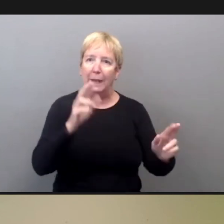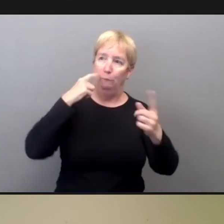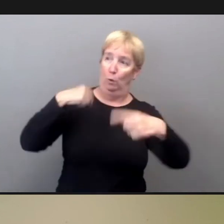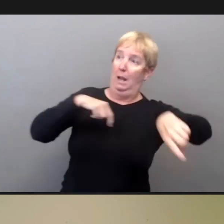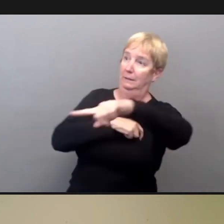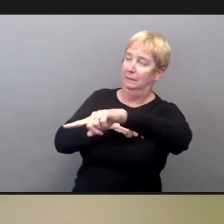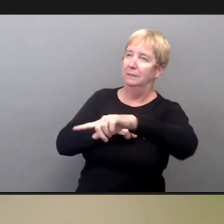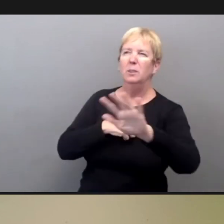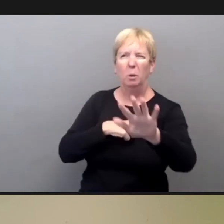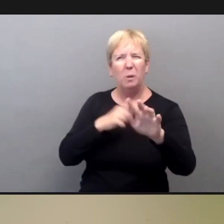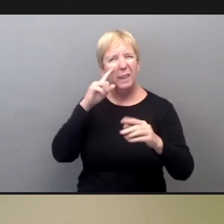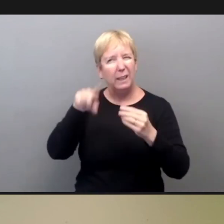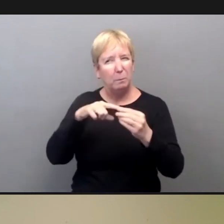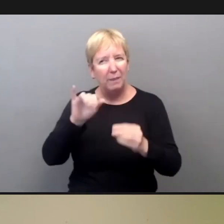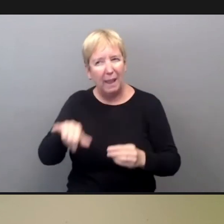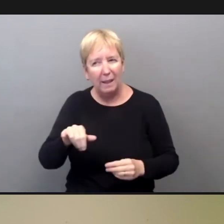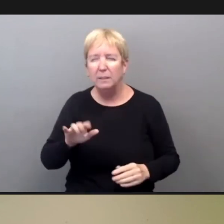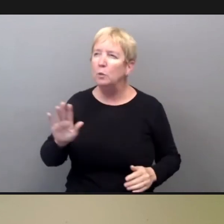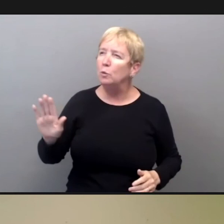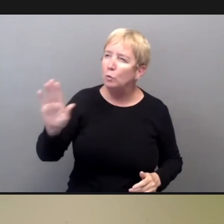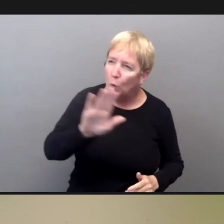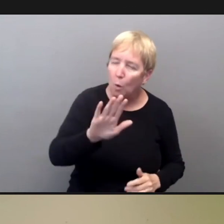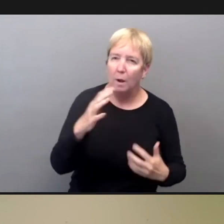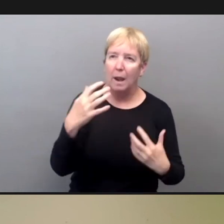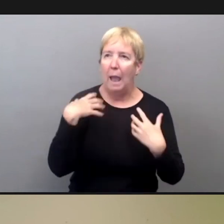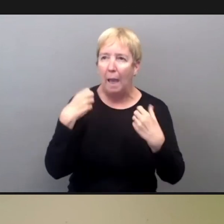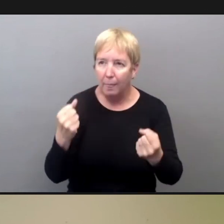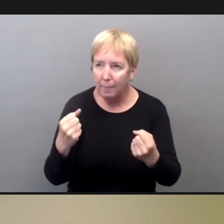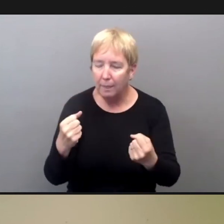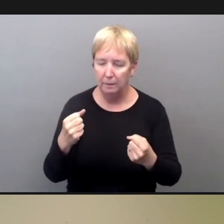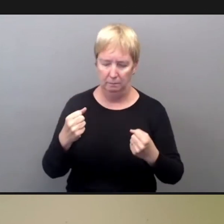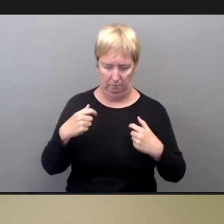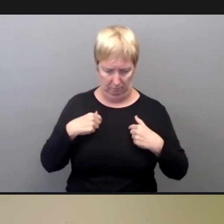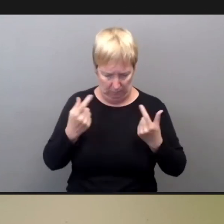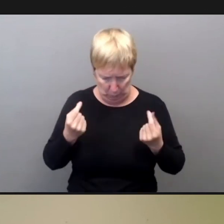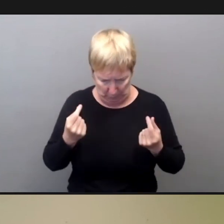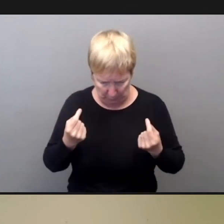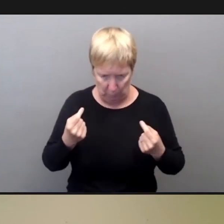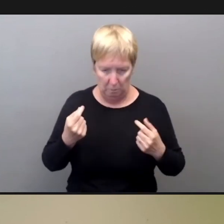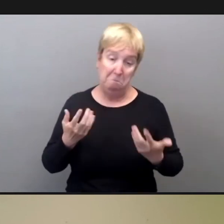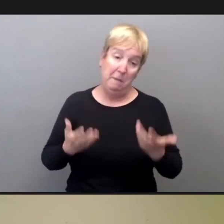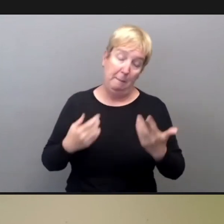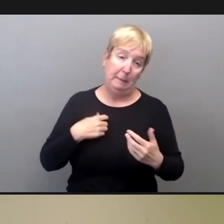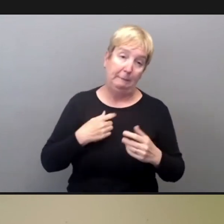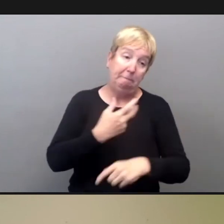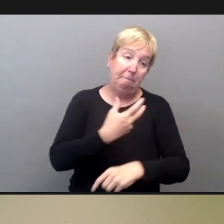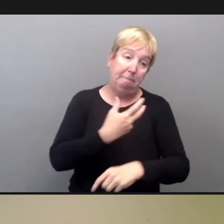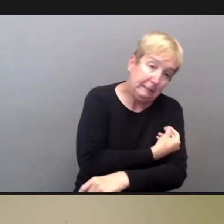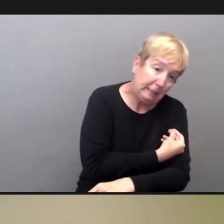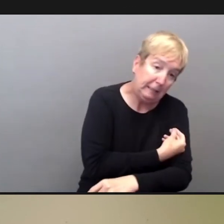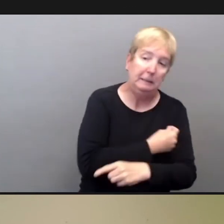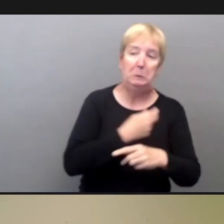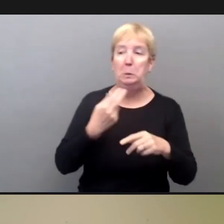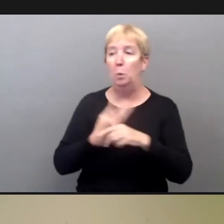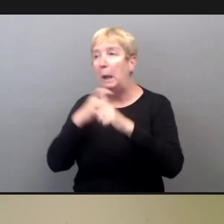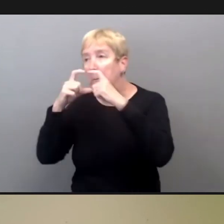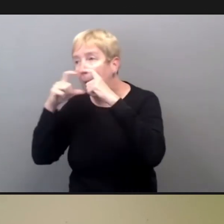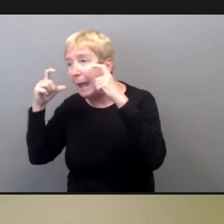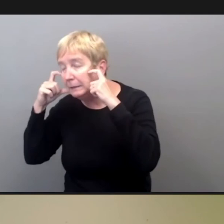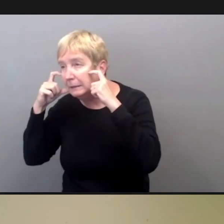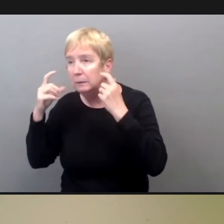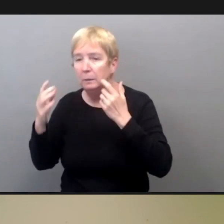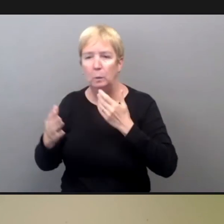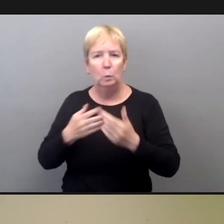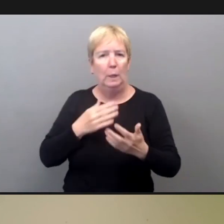health. Think about what you can do today, whether it be getting a vaccine, wearing a mask, whatever it takes to make room